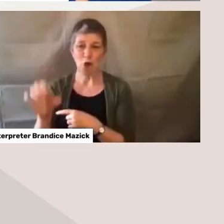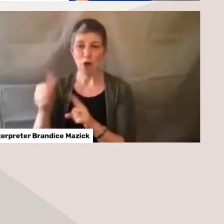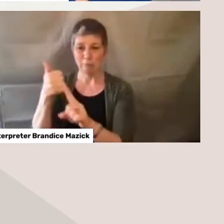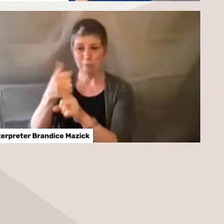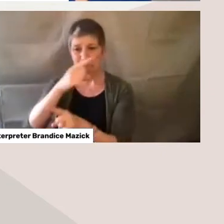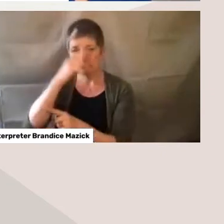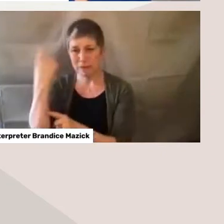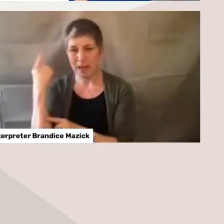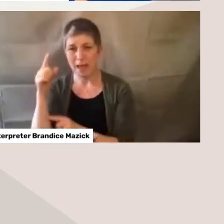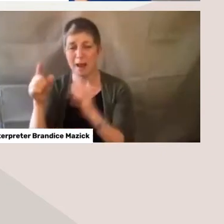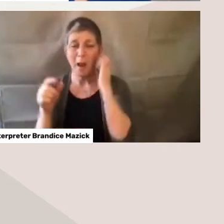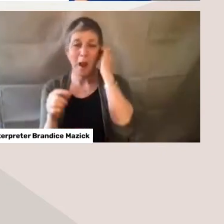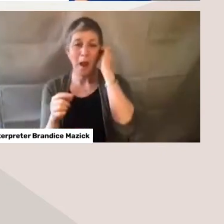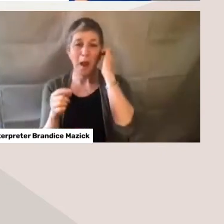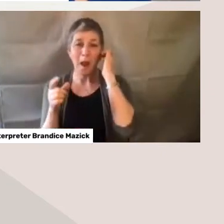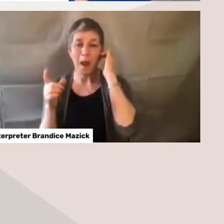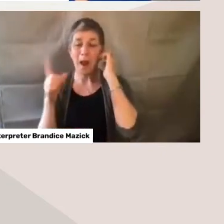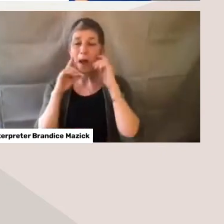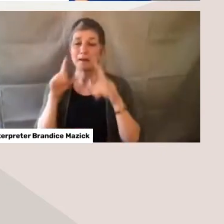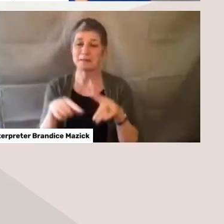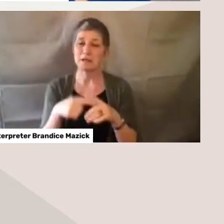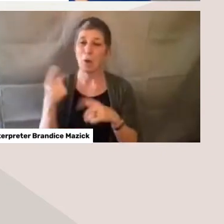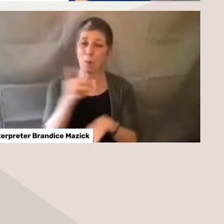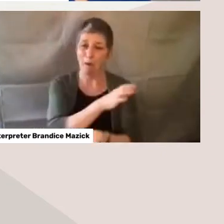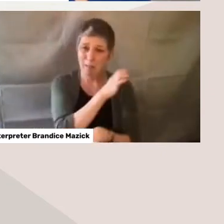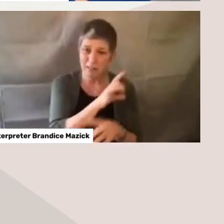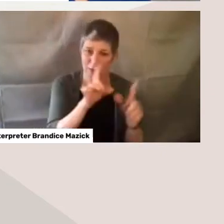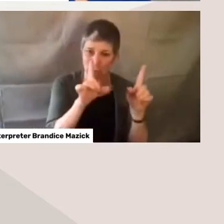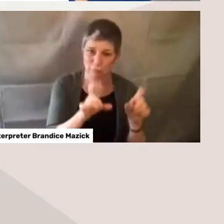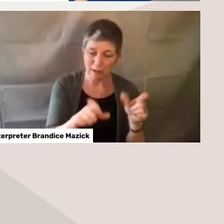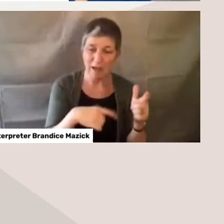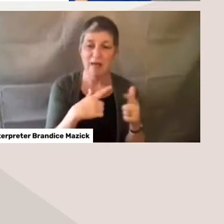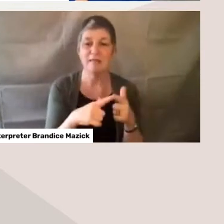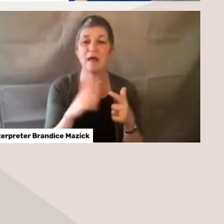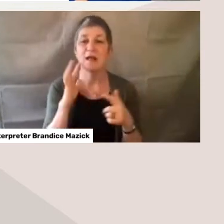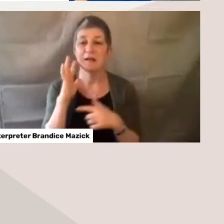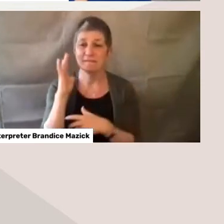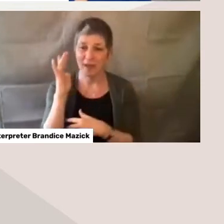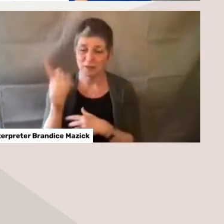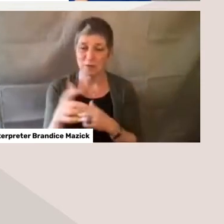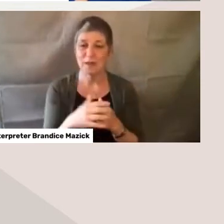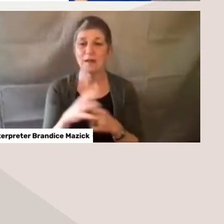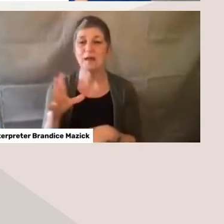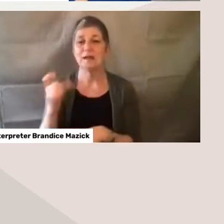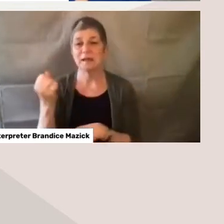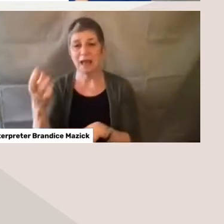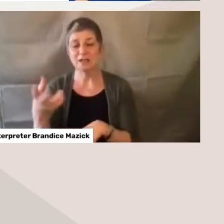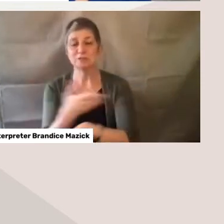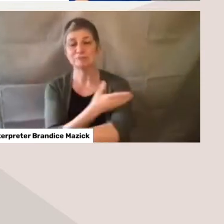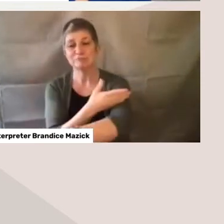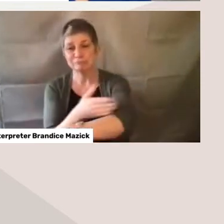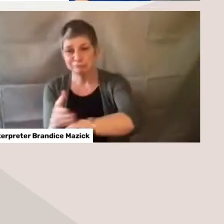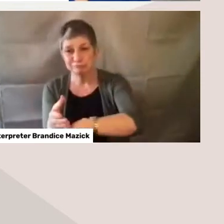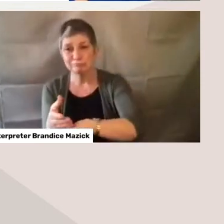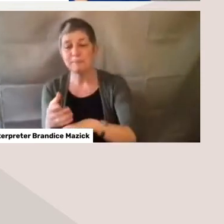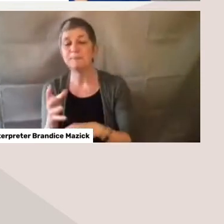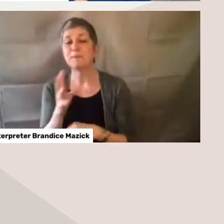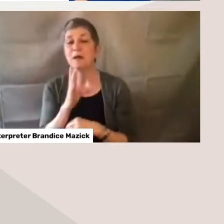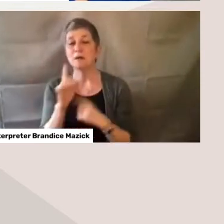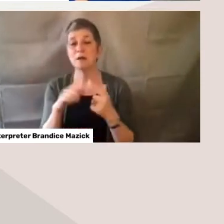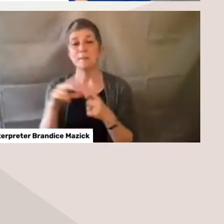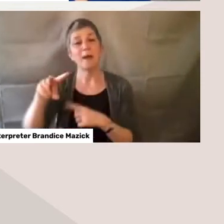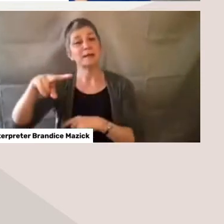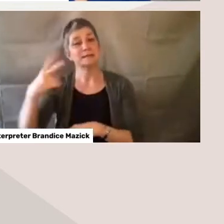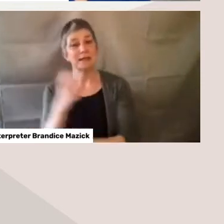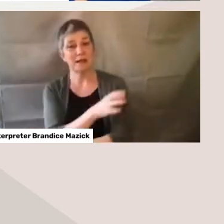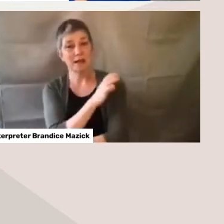and I had put her on one clinical trial, and then eventually her cancer progressed, and we talked about a second